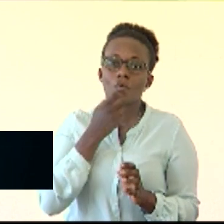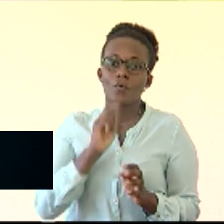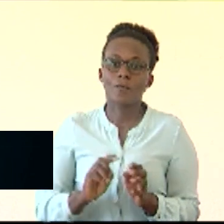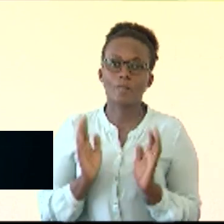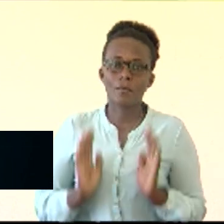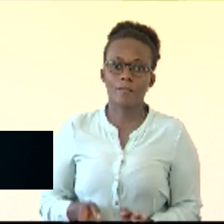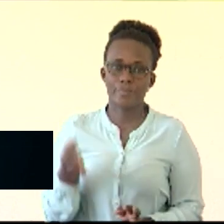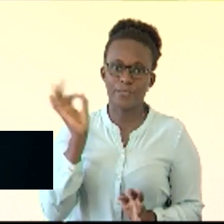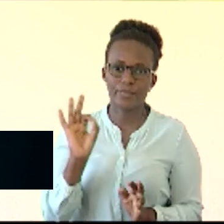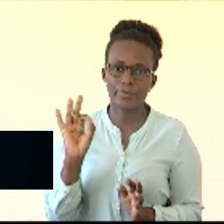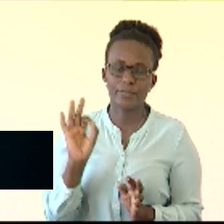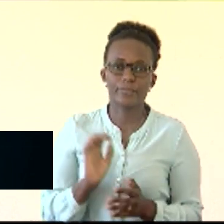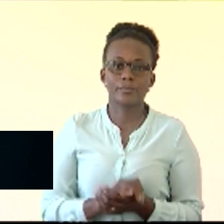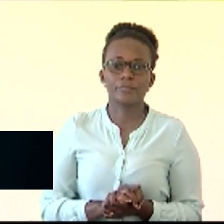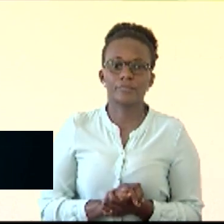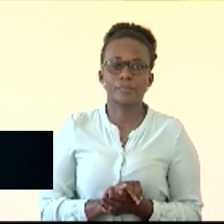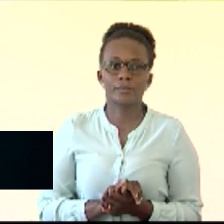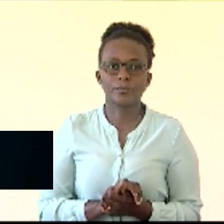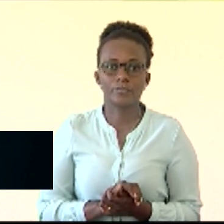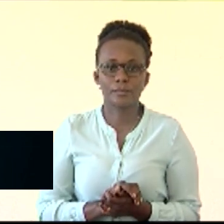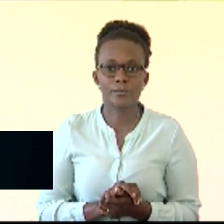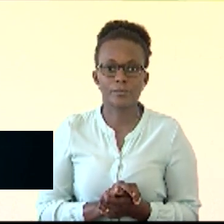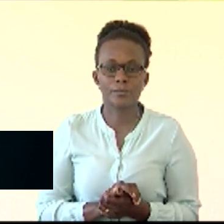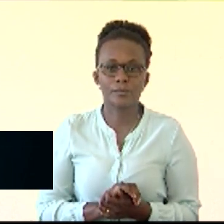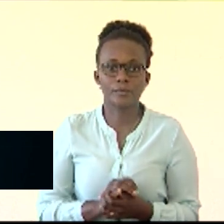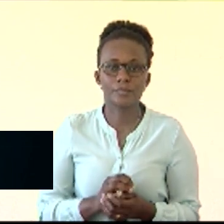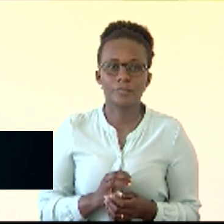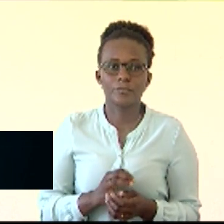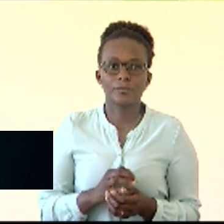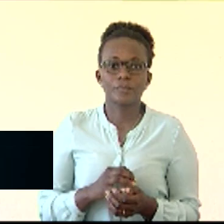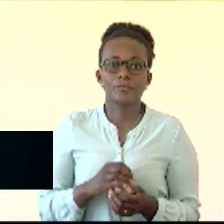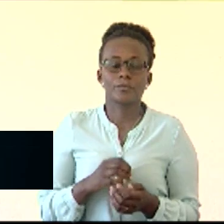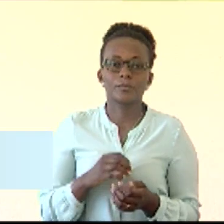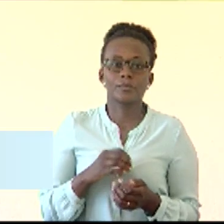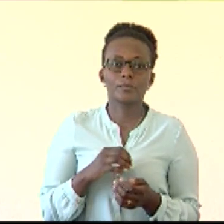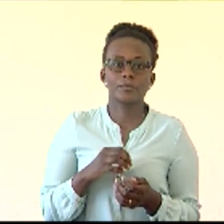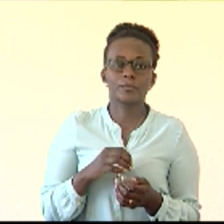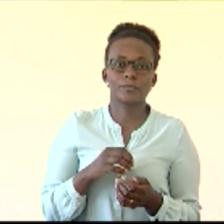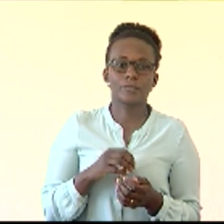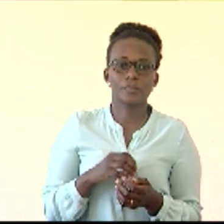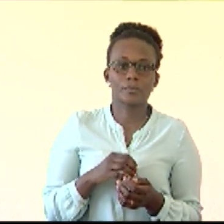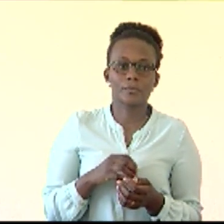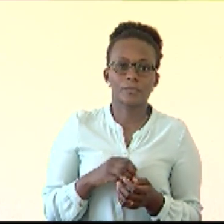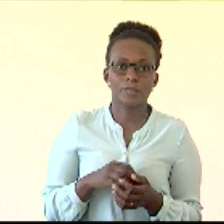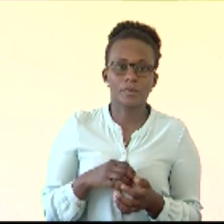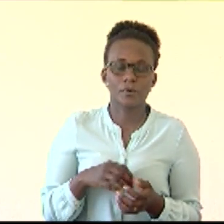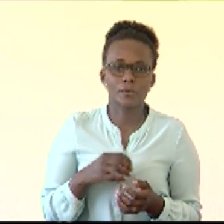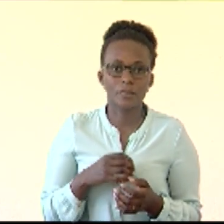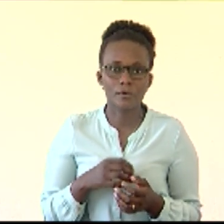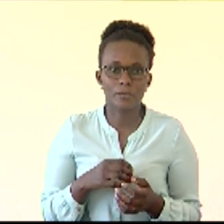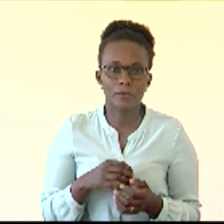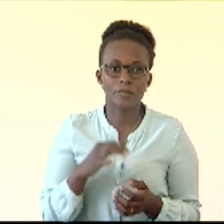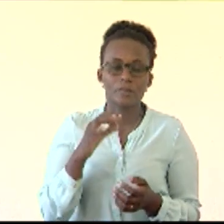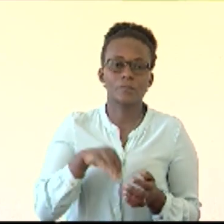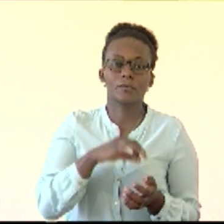means. And it has to be connected to the anode. That is point number 2, which is very important. Number